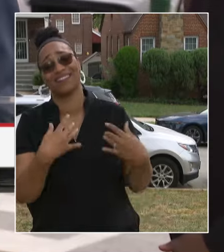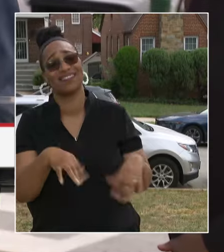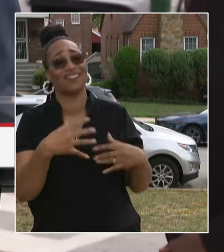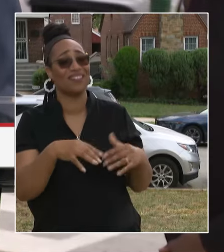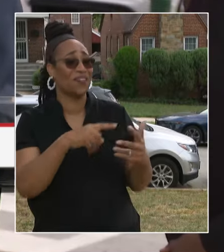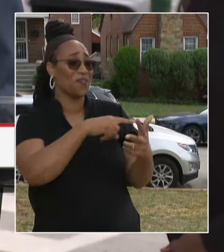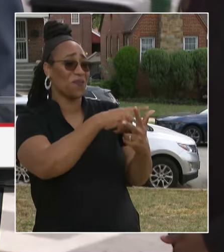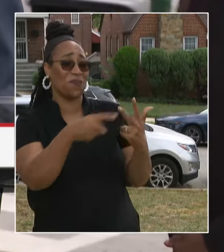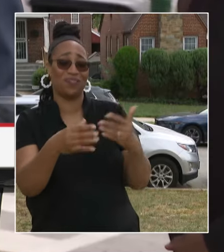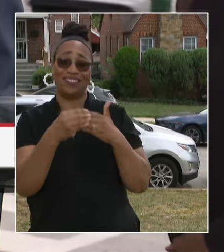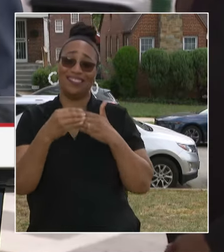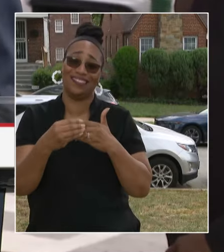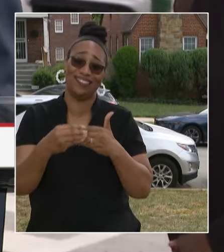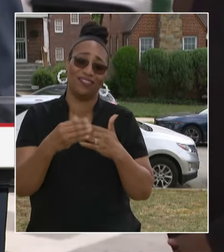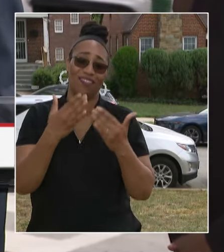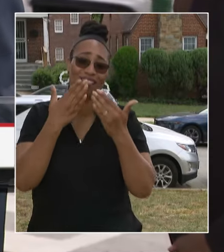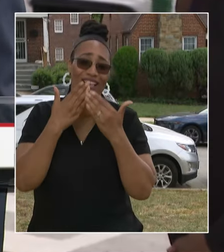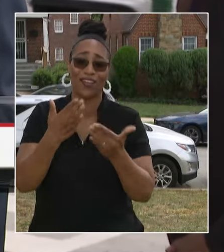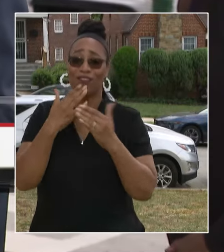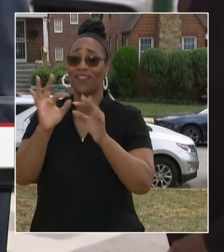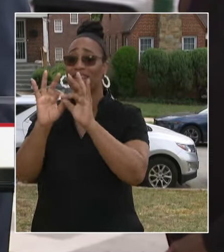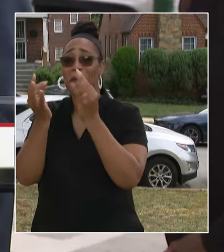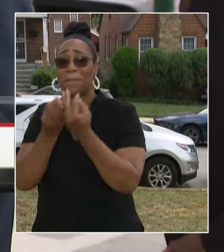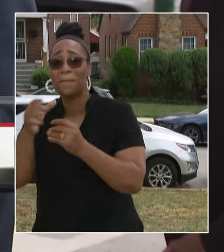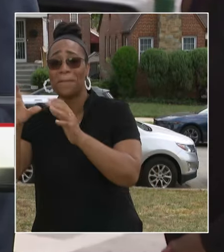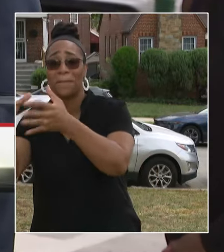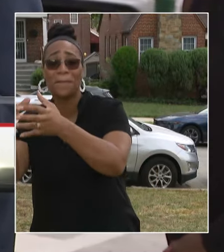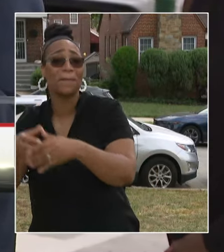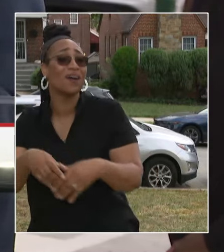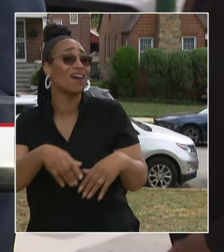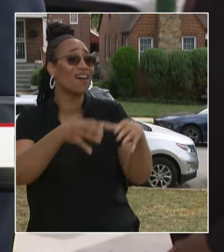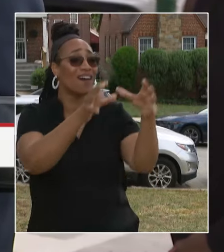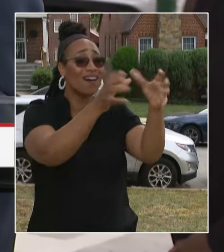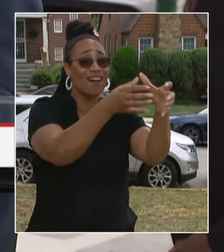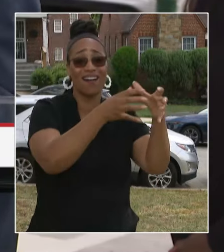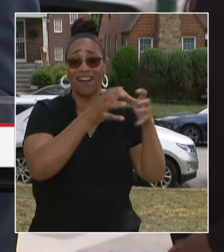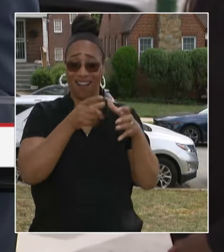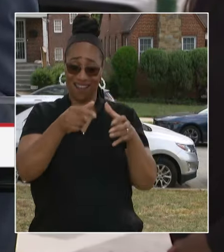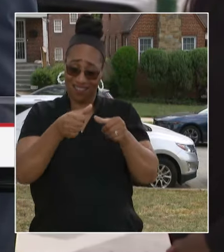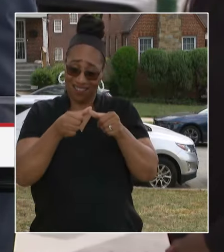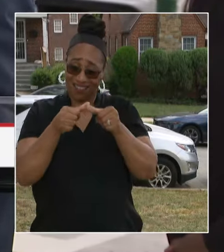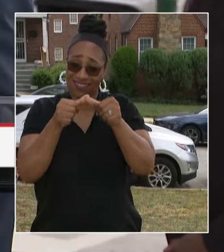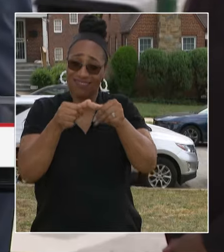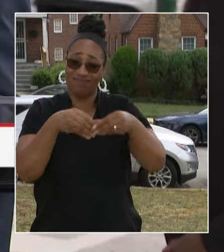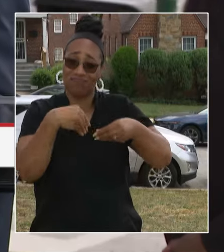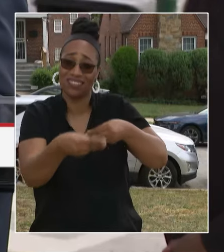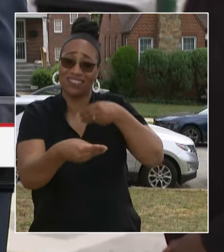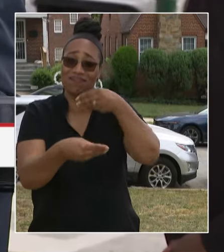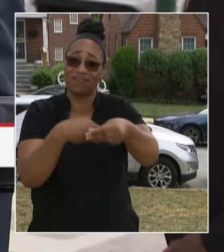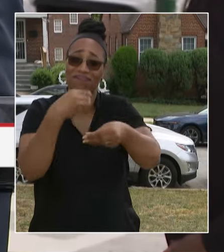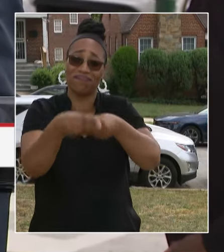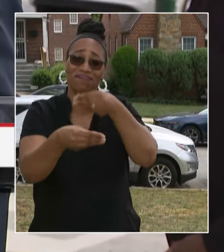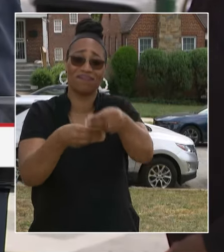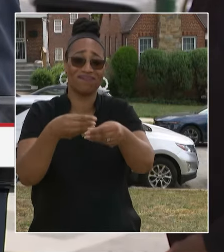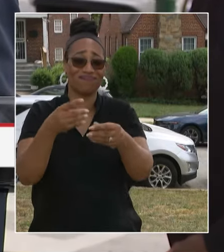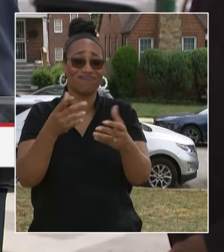the Spaulding, and also more specifically their father, and impacting not only people in